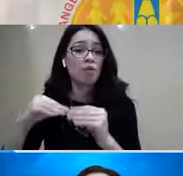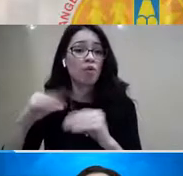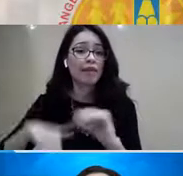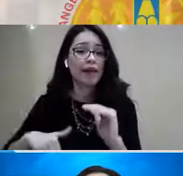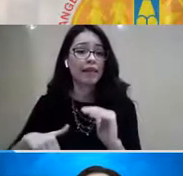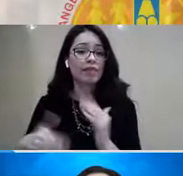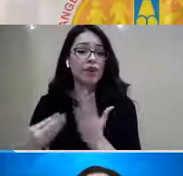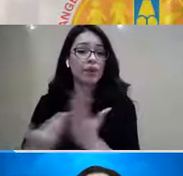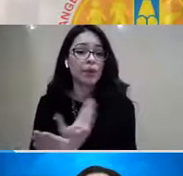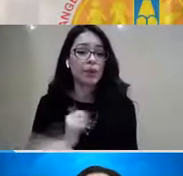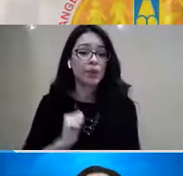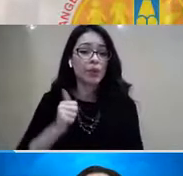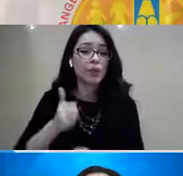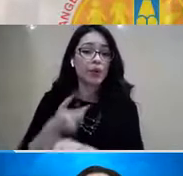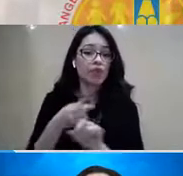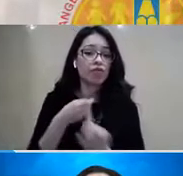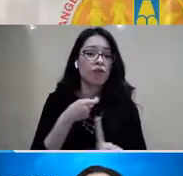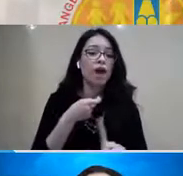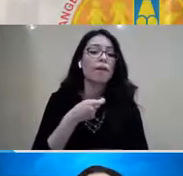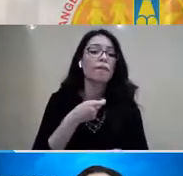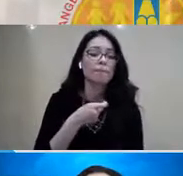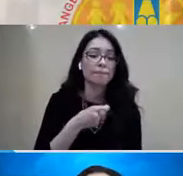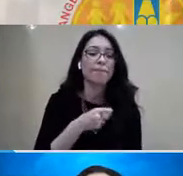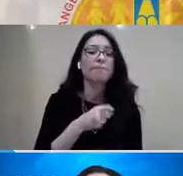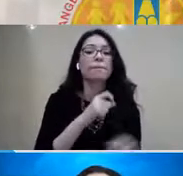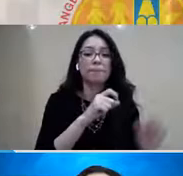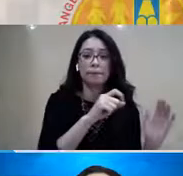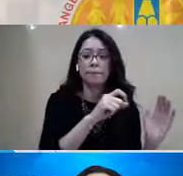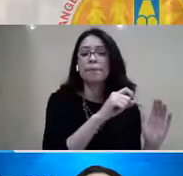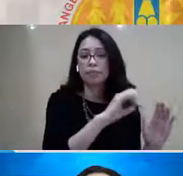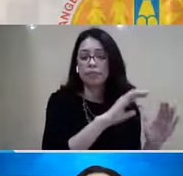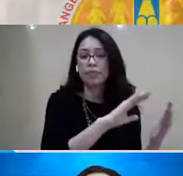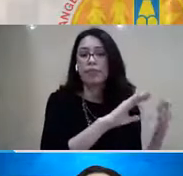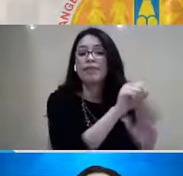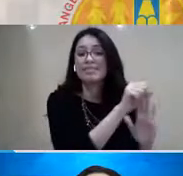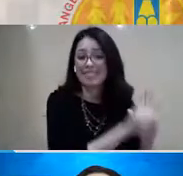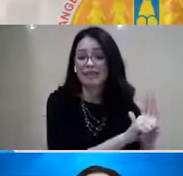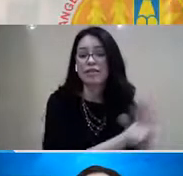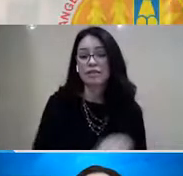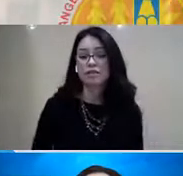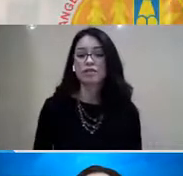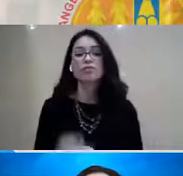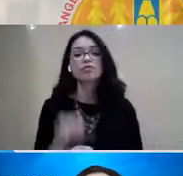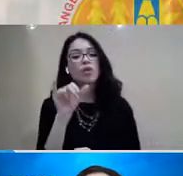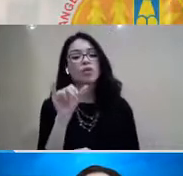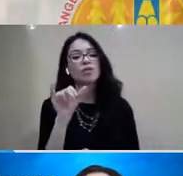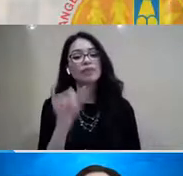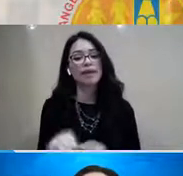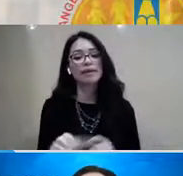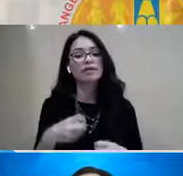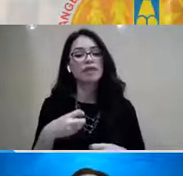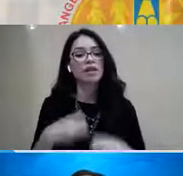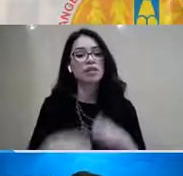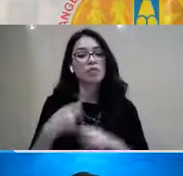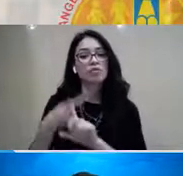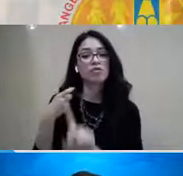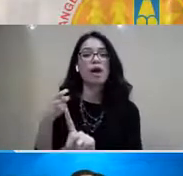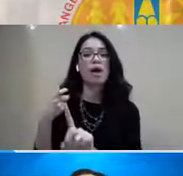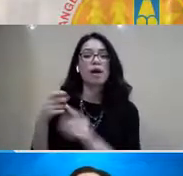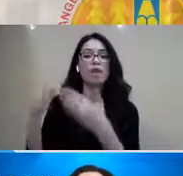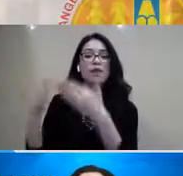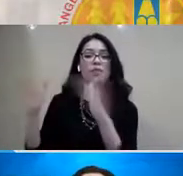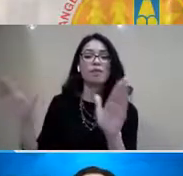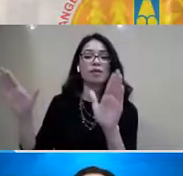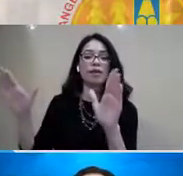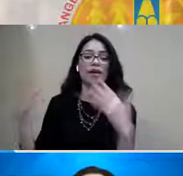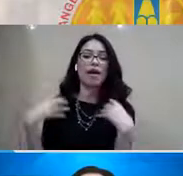in draft guidelines for the safe reopening of schools. That is the province of public health authorities, state and local, and if there